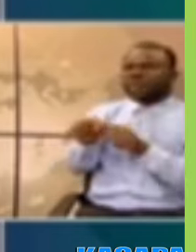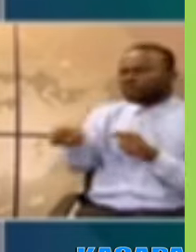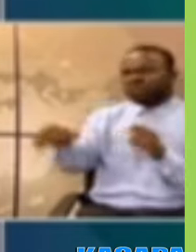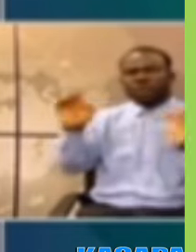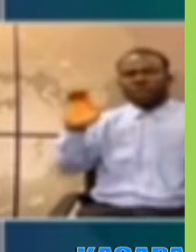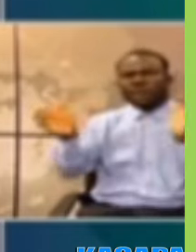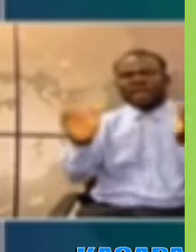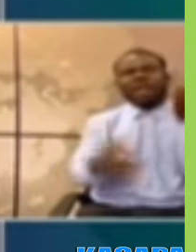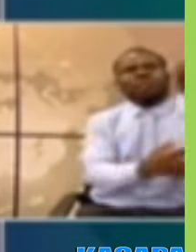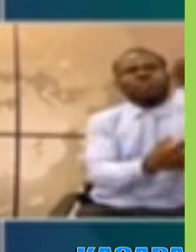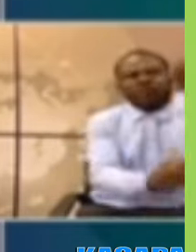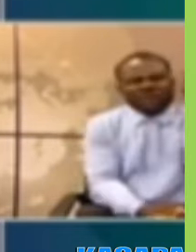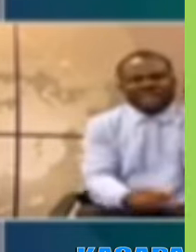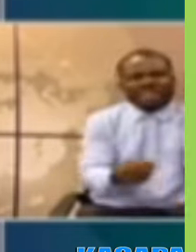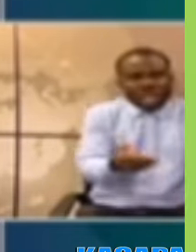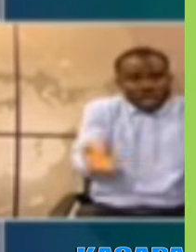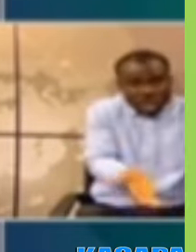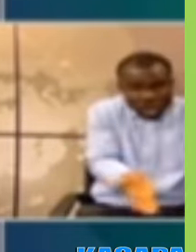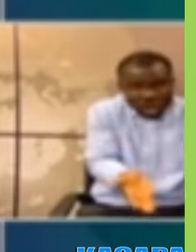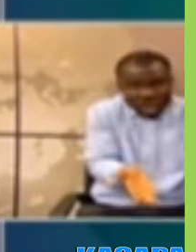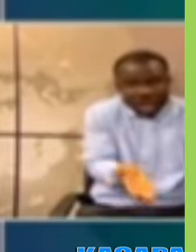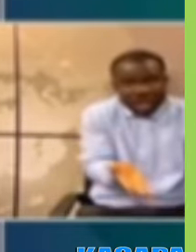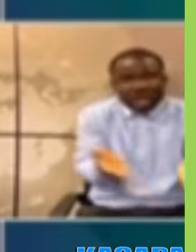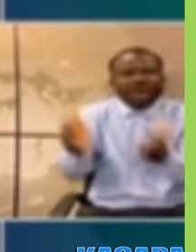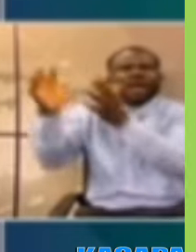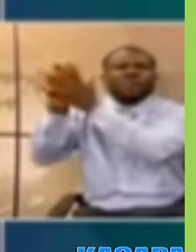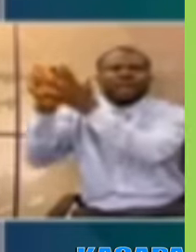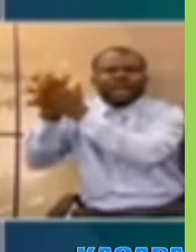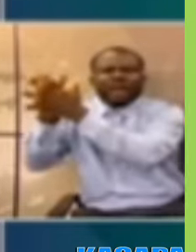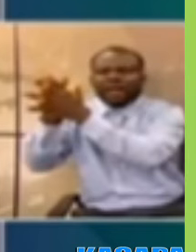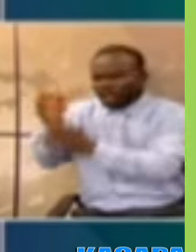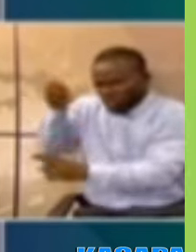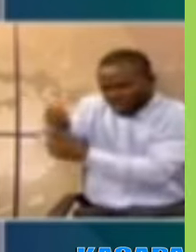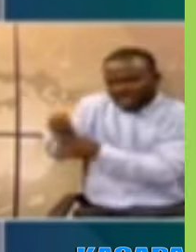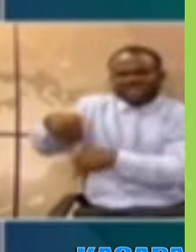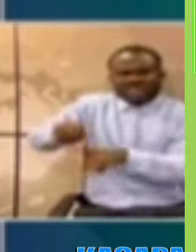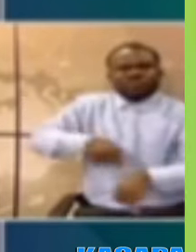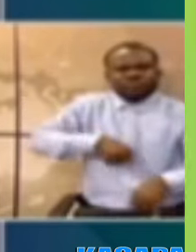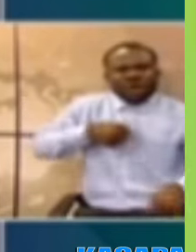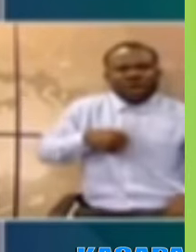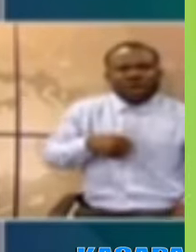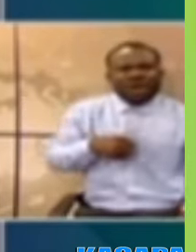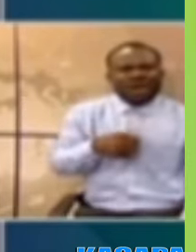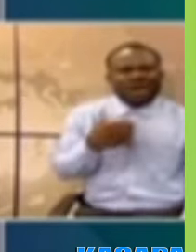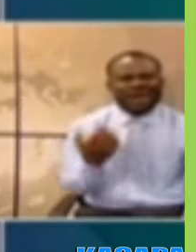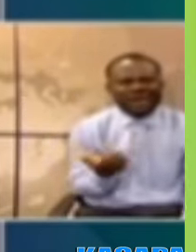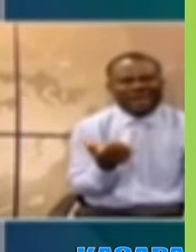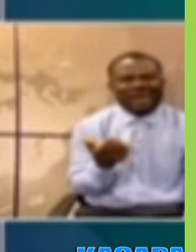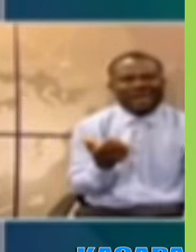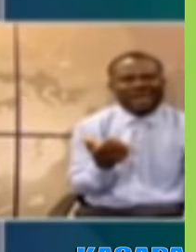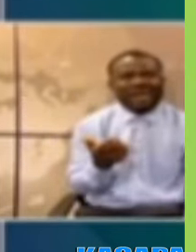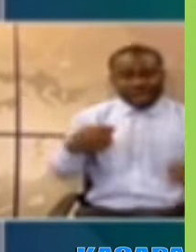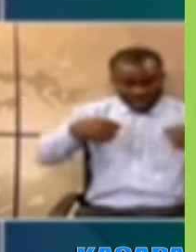poverty and still be proud? Wait, oh, yeah. So, oh, yeah, sorry, I'm not going to bet you cry on